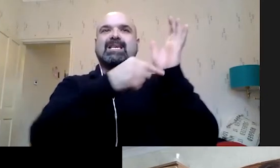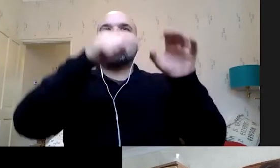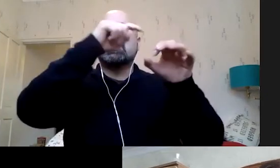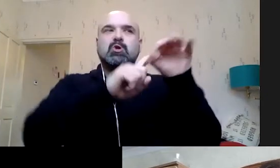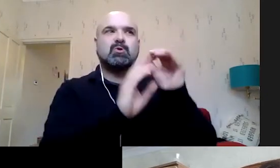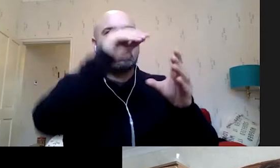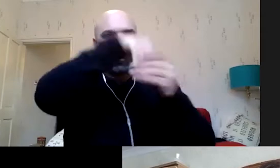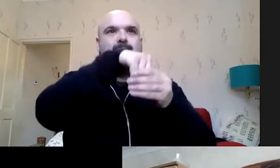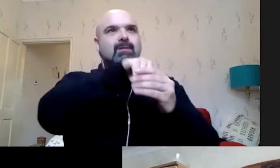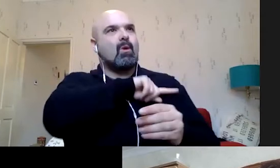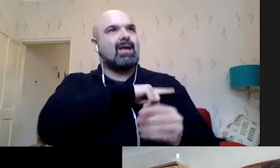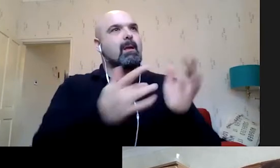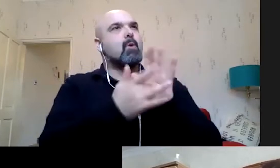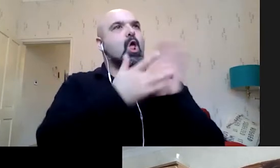sex.